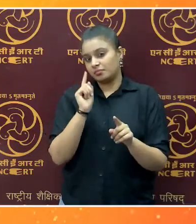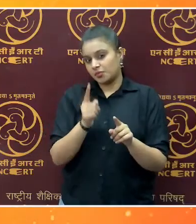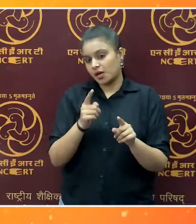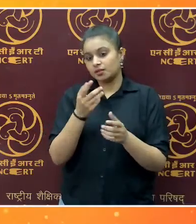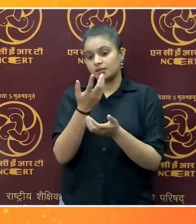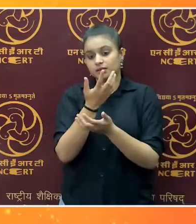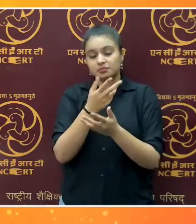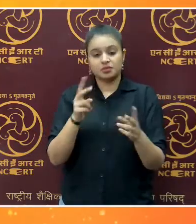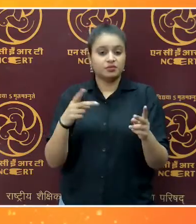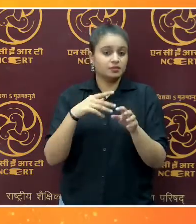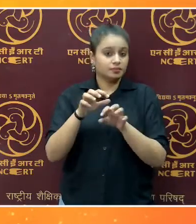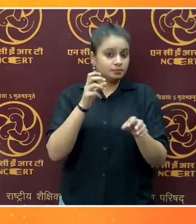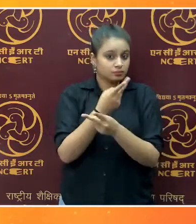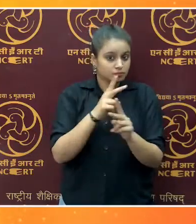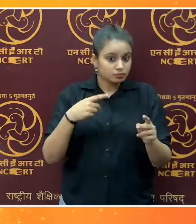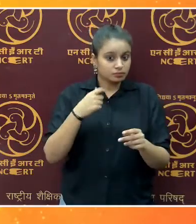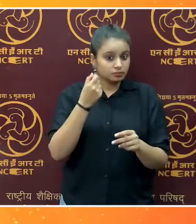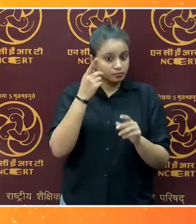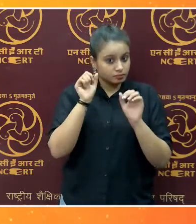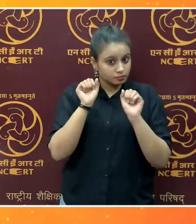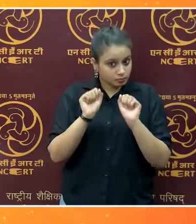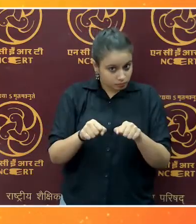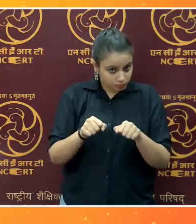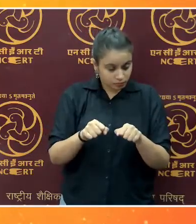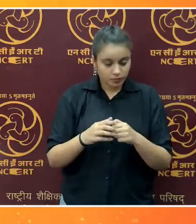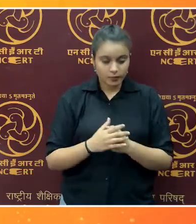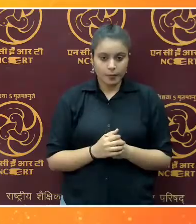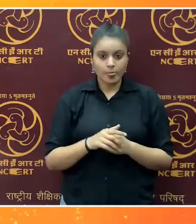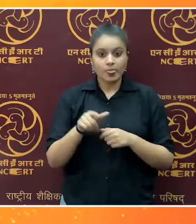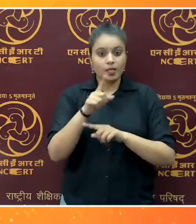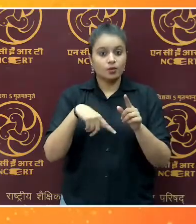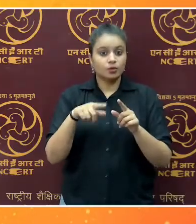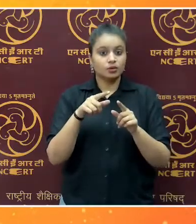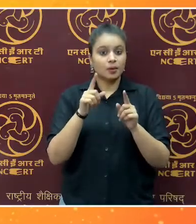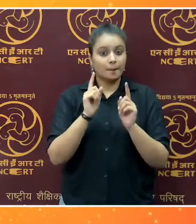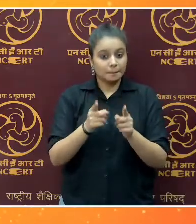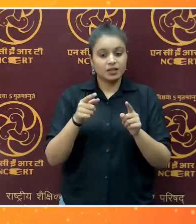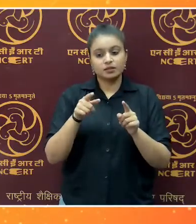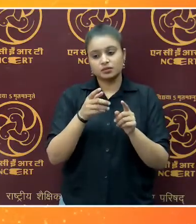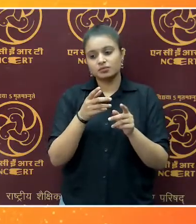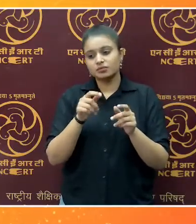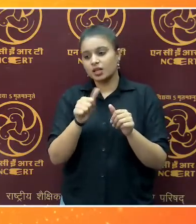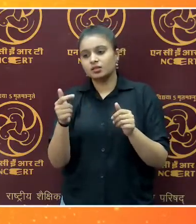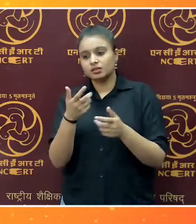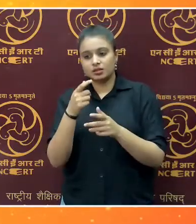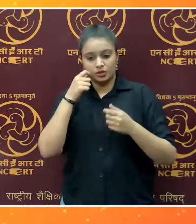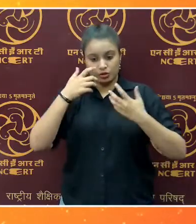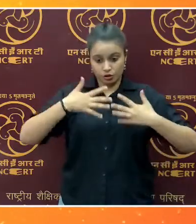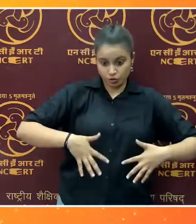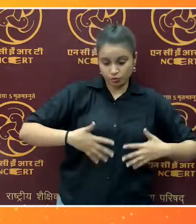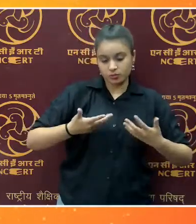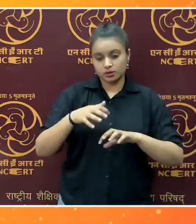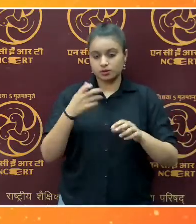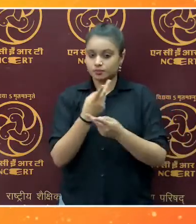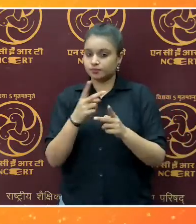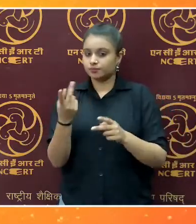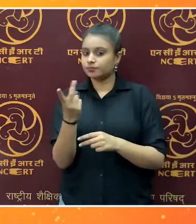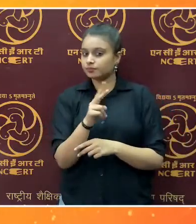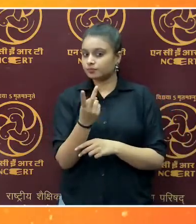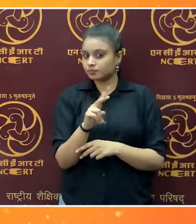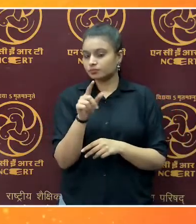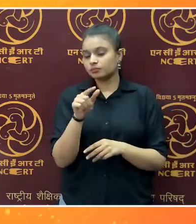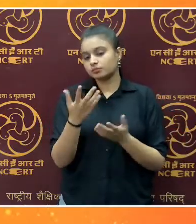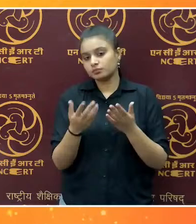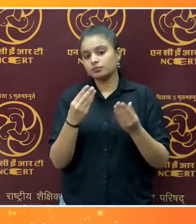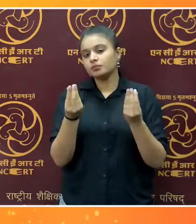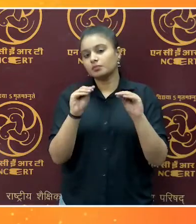animals. And that sixth sense is empathy, which we should have towards everyone, human beings and animals, and then it will be a